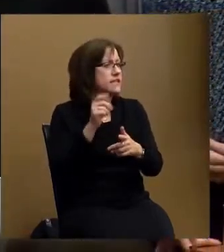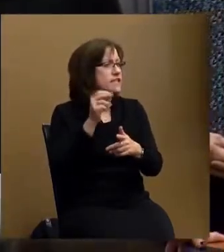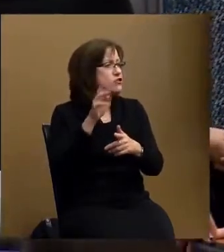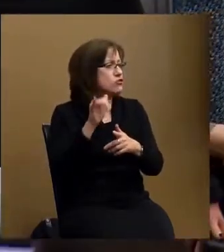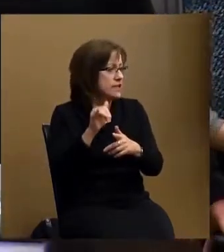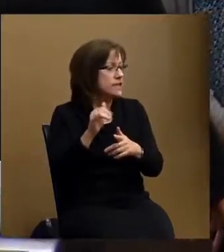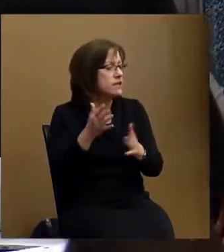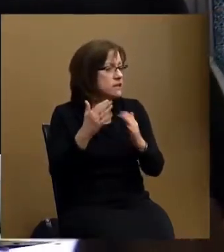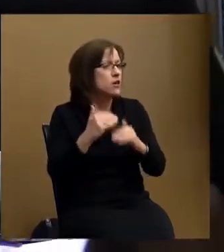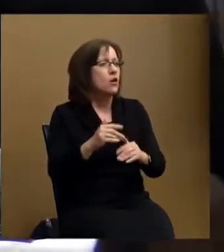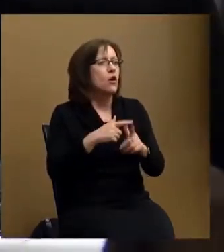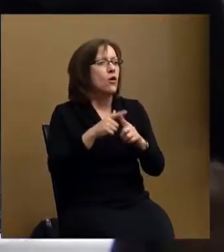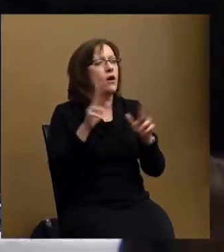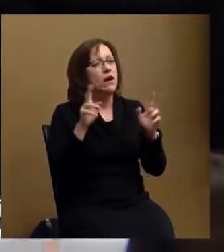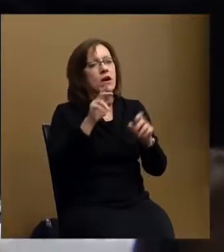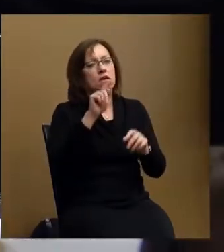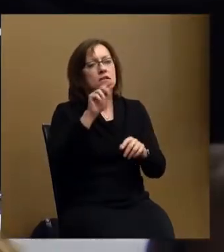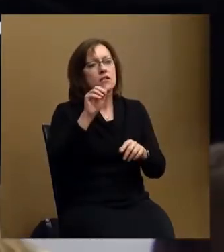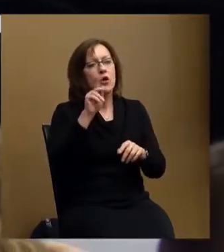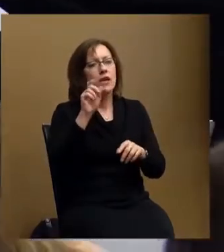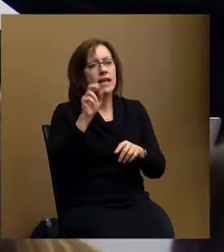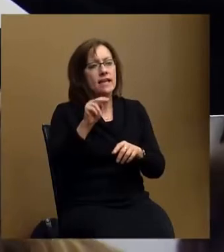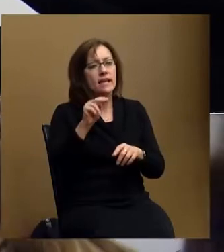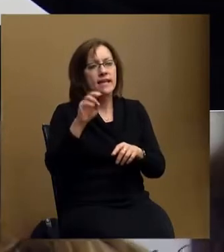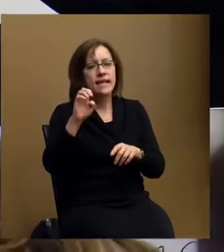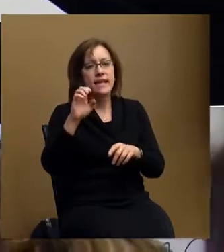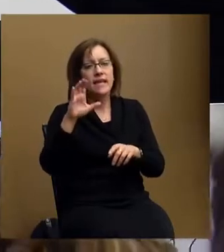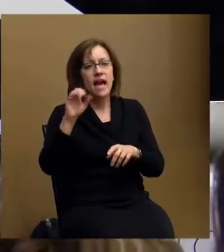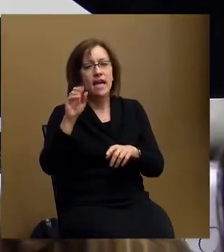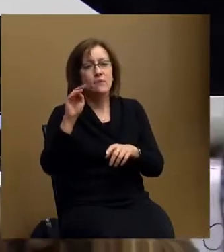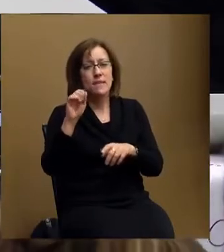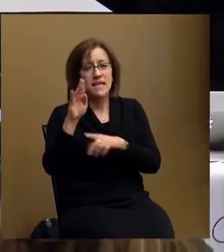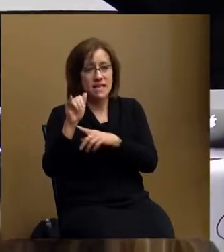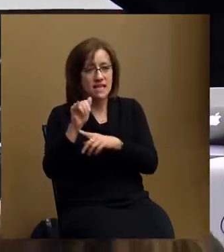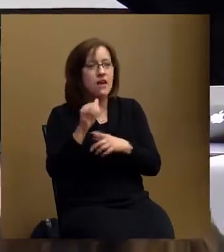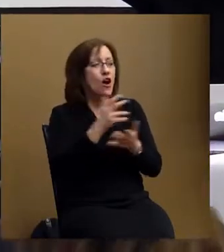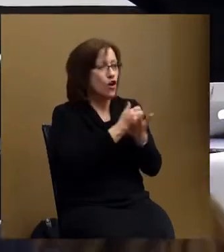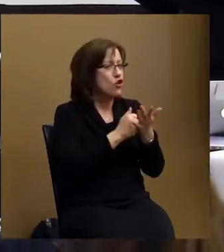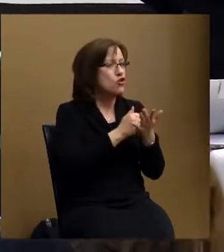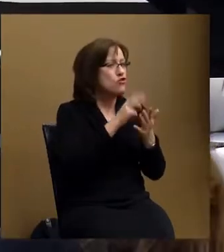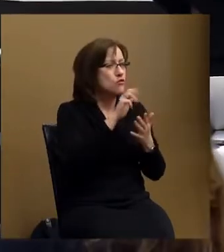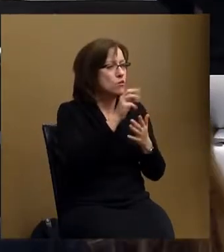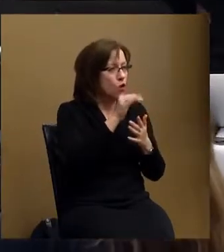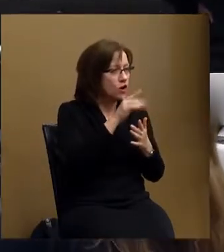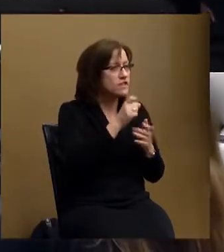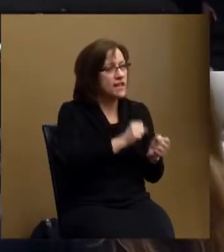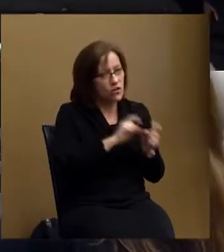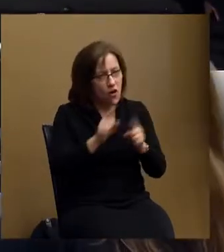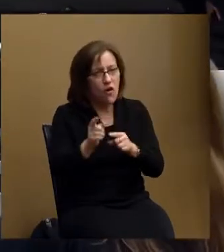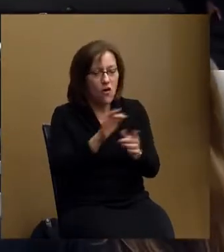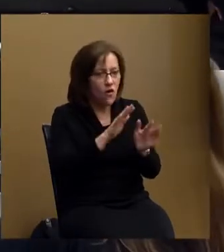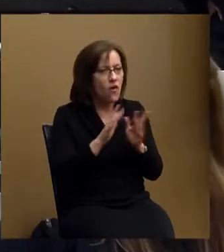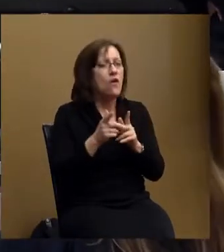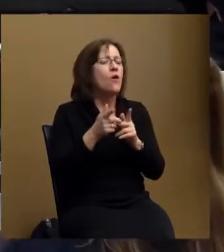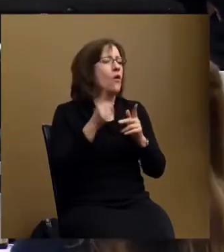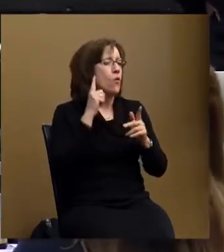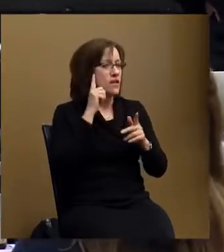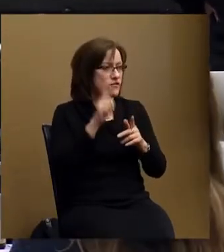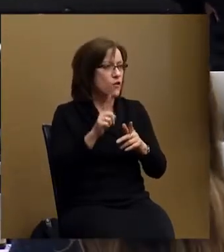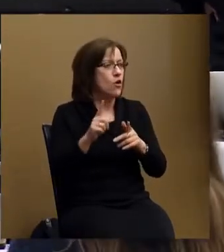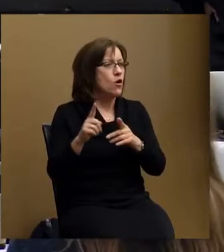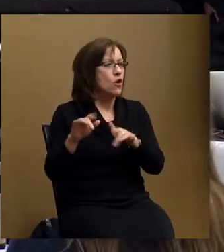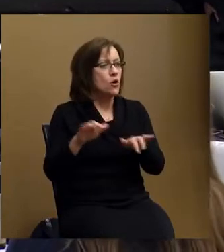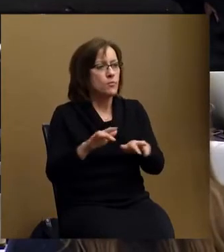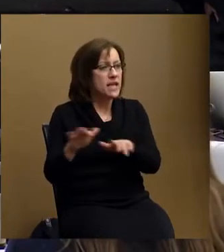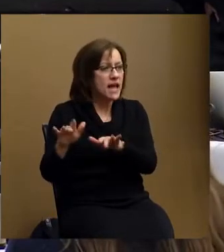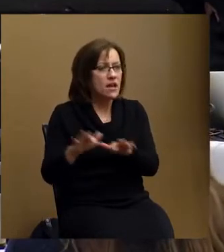like the putty that she likes to use, or she works to play the piano. And that's on one of our sections for auditory. She likes